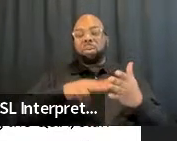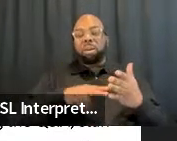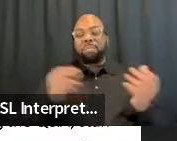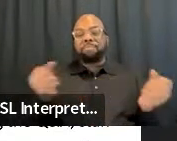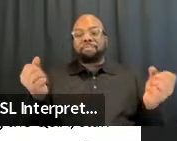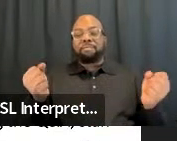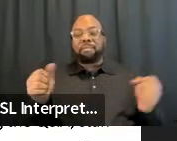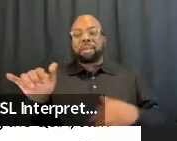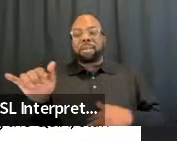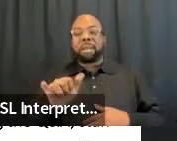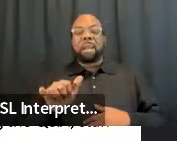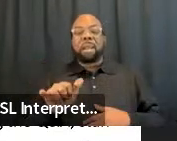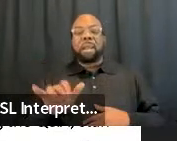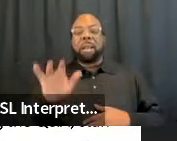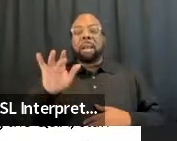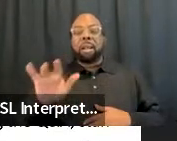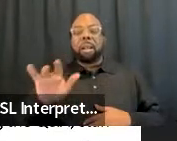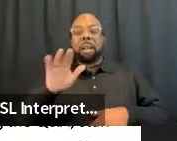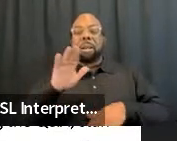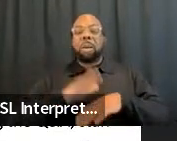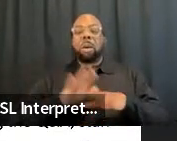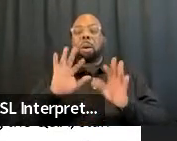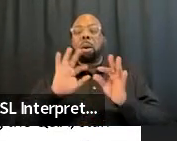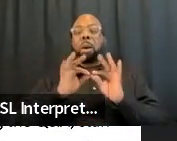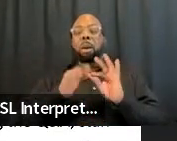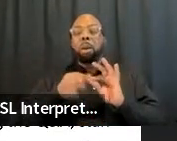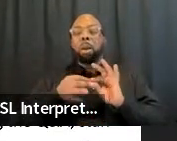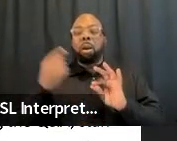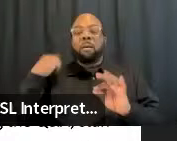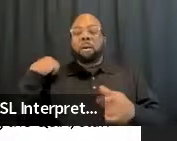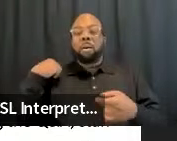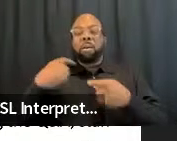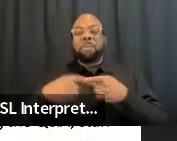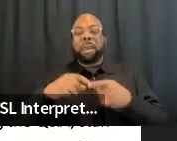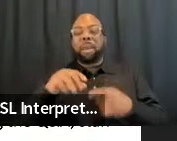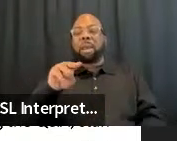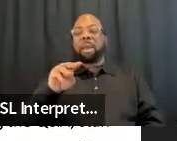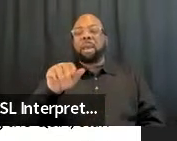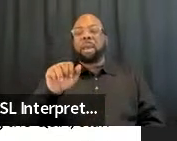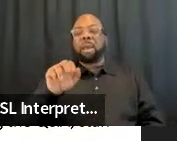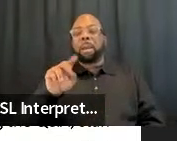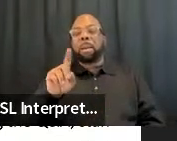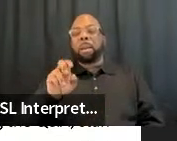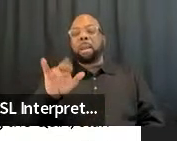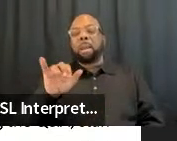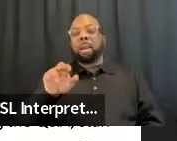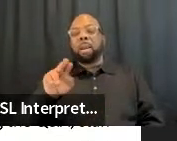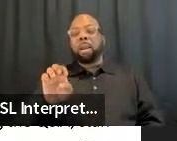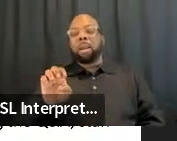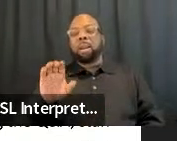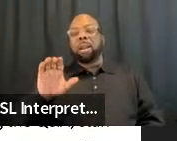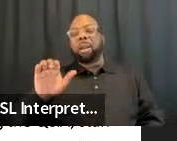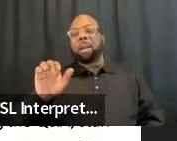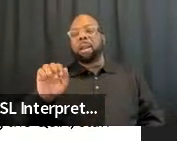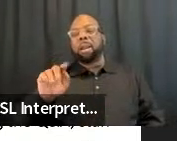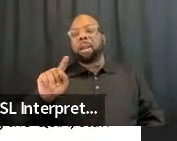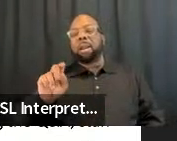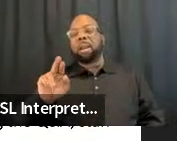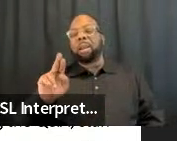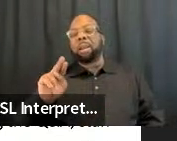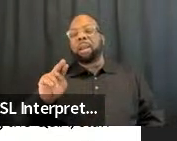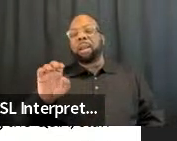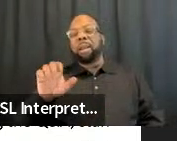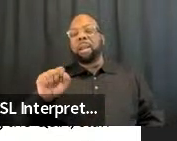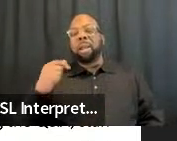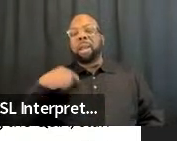Please click on the interpretation icon for Spanish, Mandarin, or Cantonese to hear a simultaneous interpretation of the